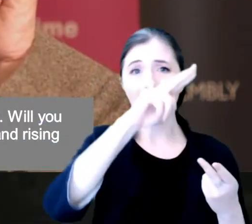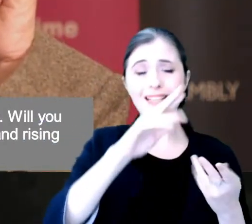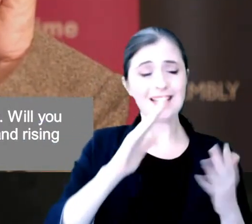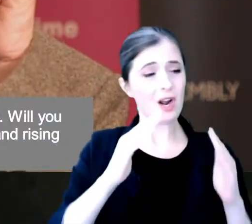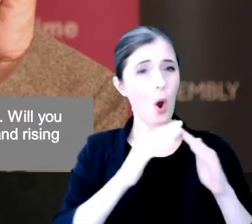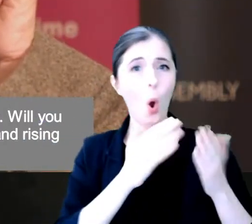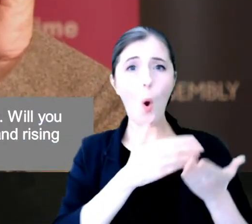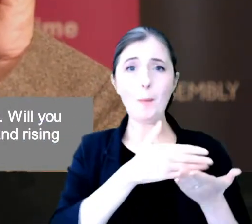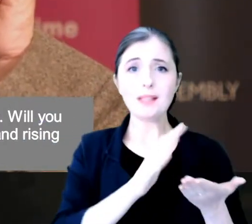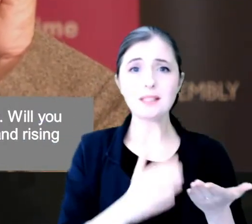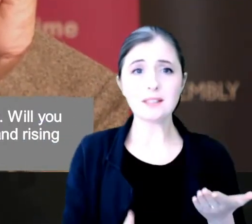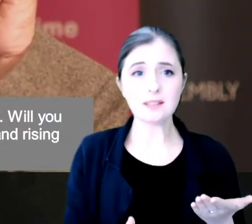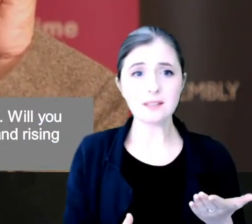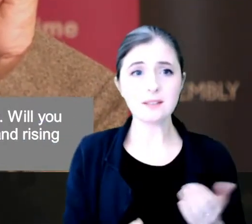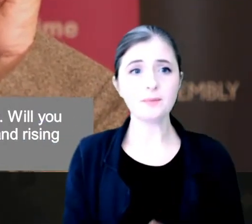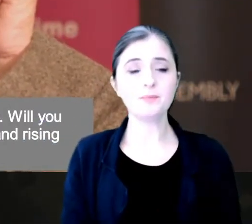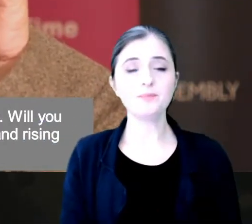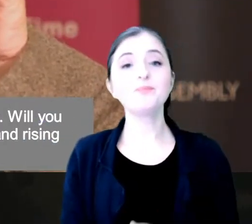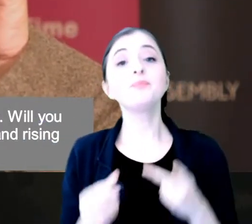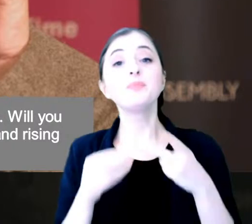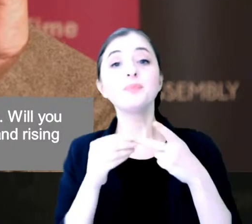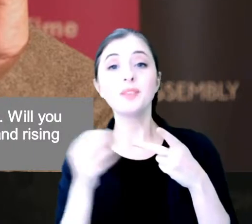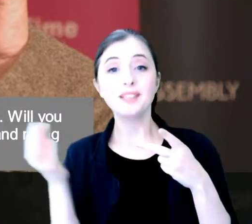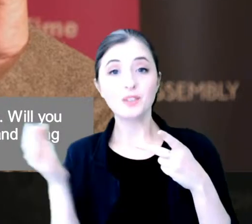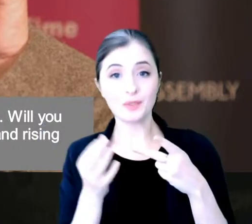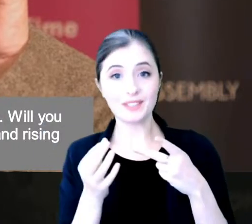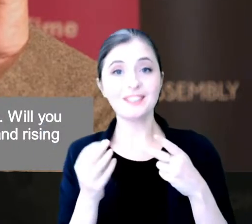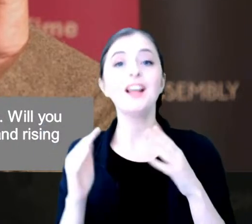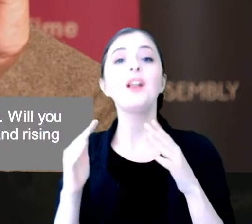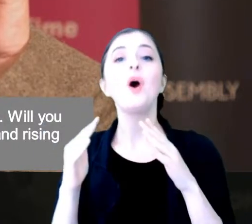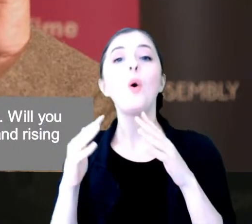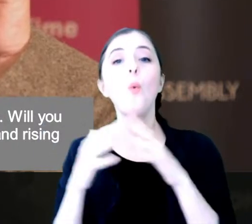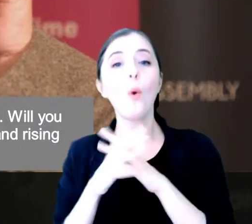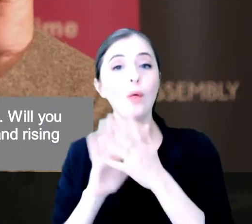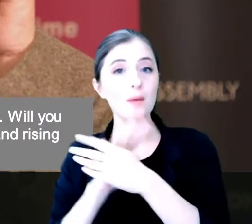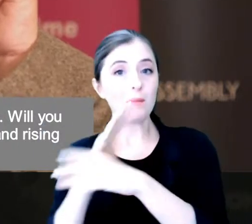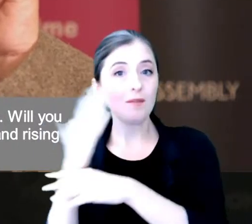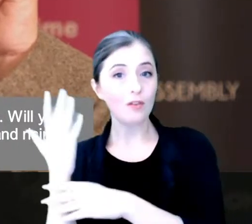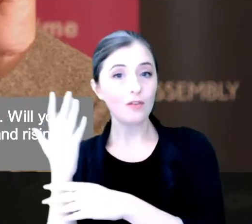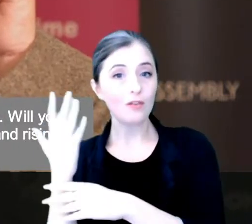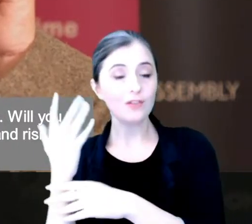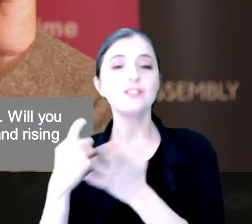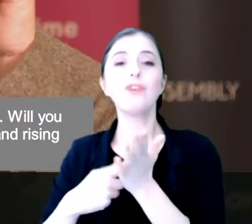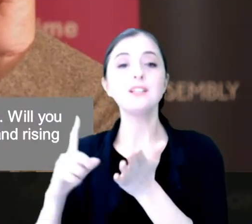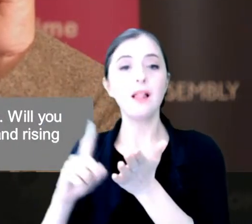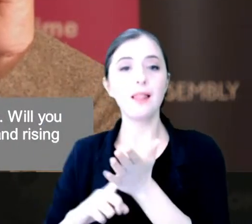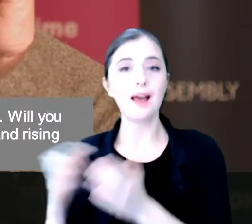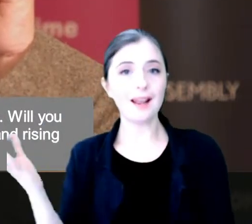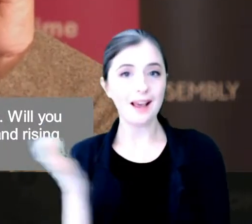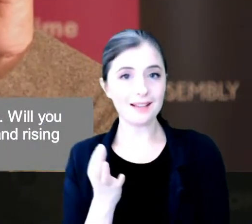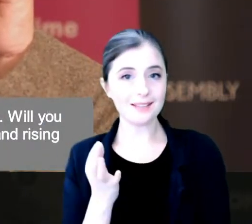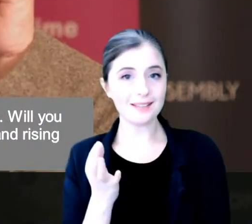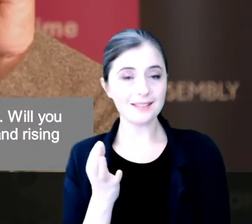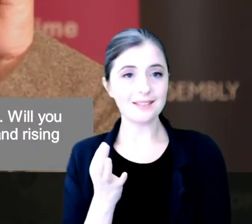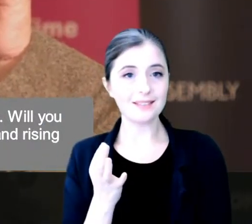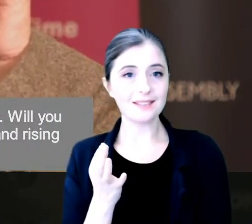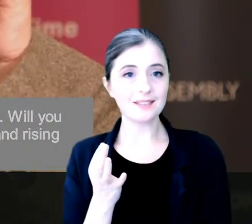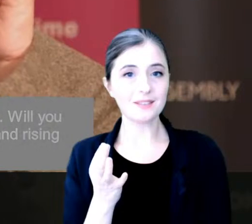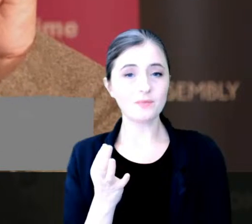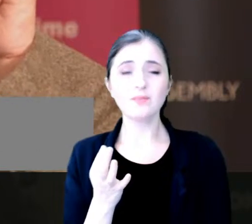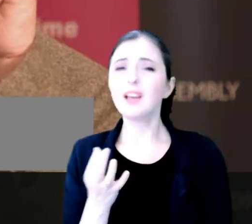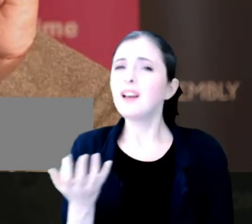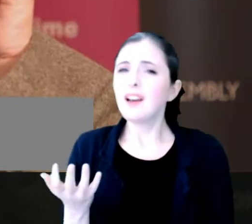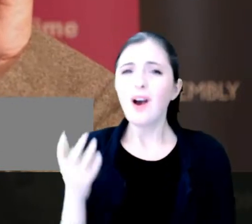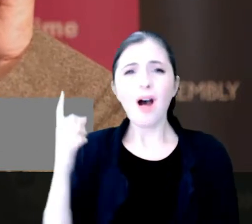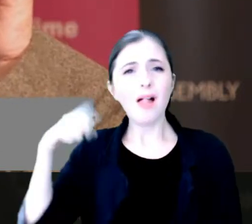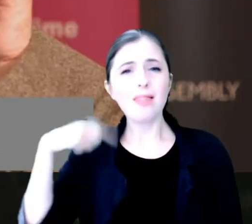Waltham Forest for Rachel Lyon's question. And Rachel says, when will London provide affordable